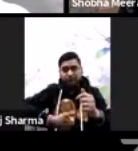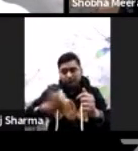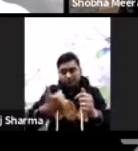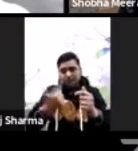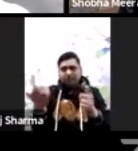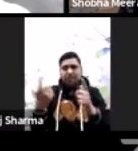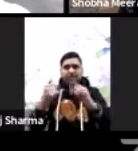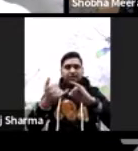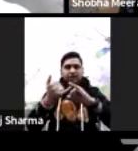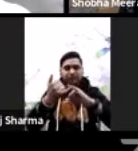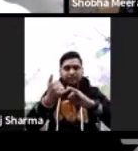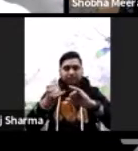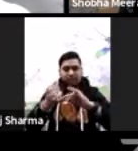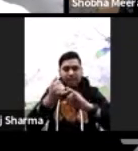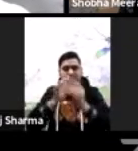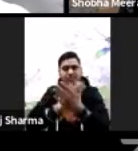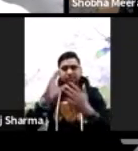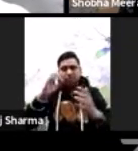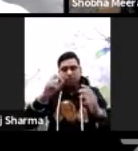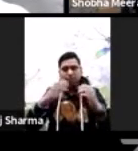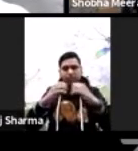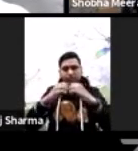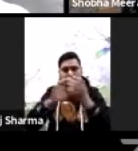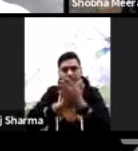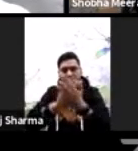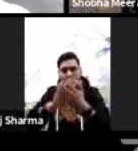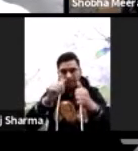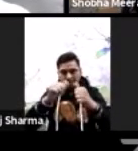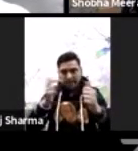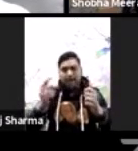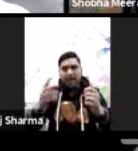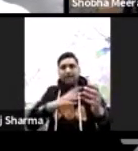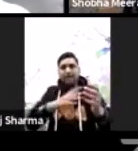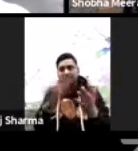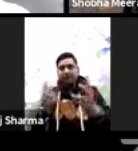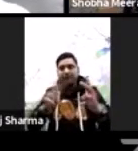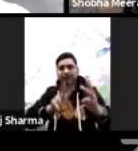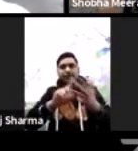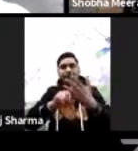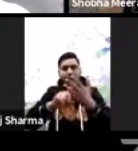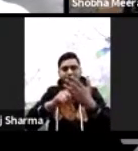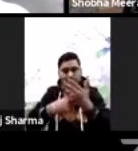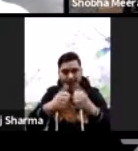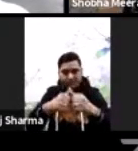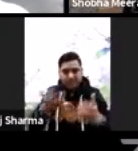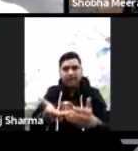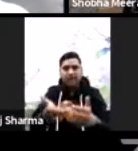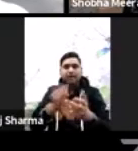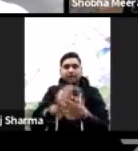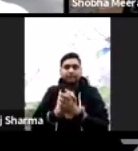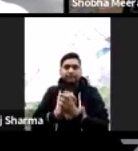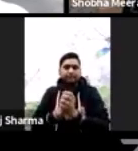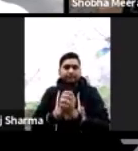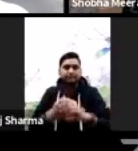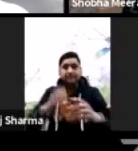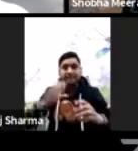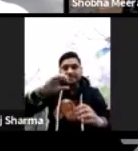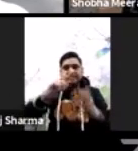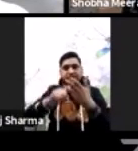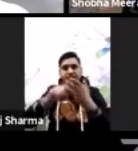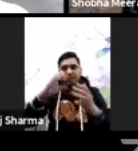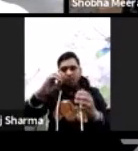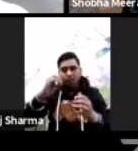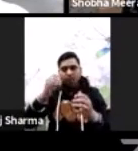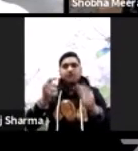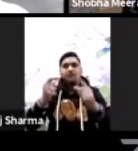and Marketing for Financial Services Capgemini. Welcome, Sobha. Please take us through the CIS digital